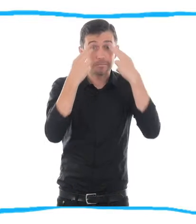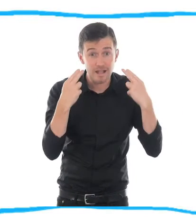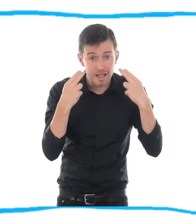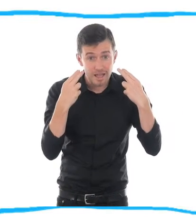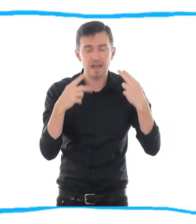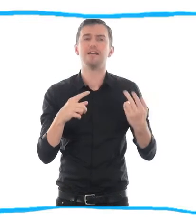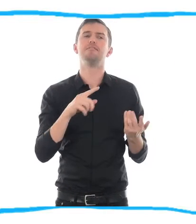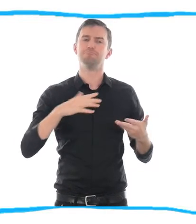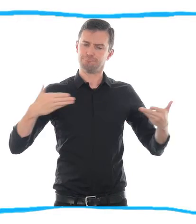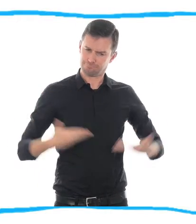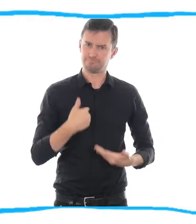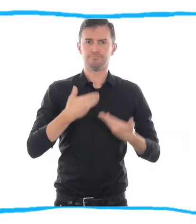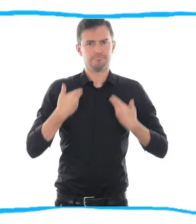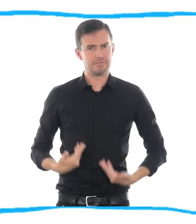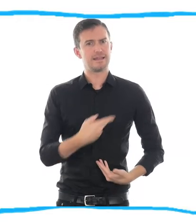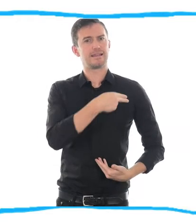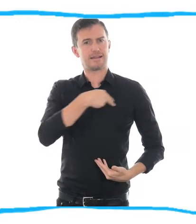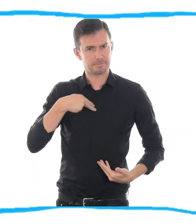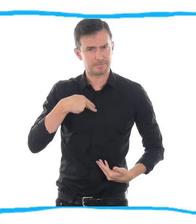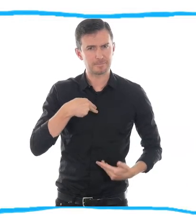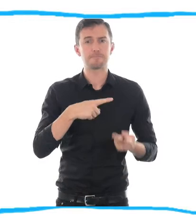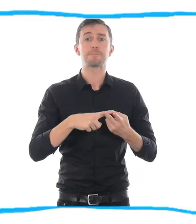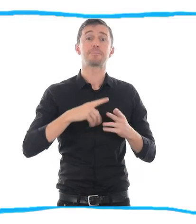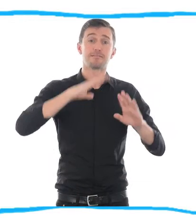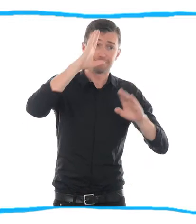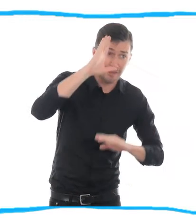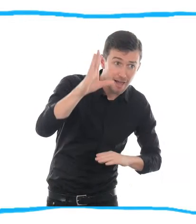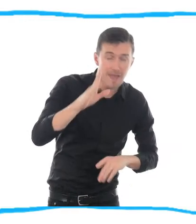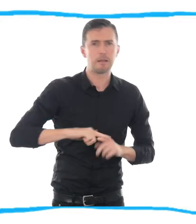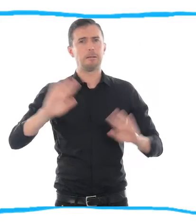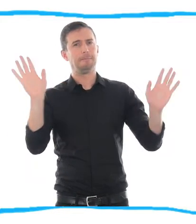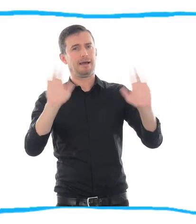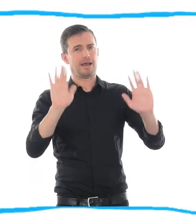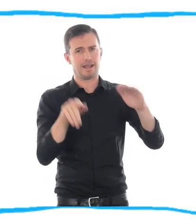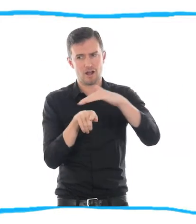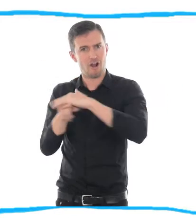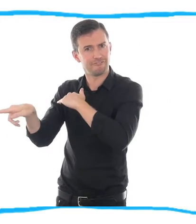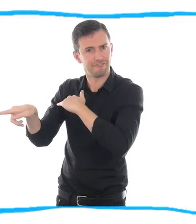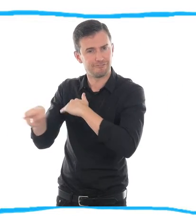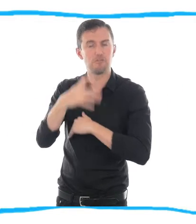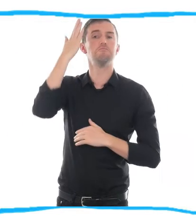impairments, introduce yourself by name when you speak, and say goodbye when you go, so they are aware that you have